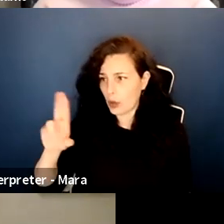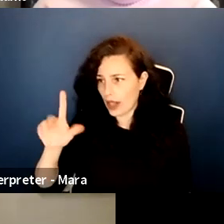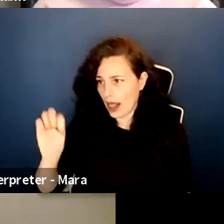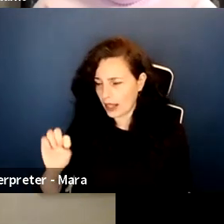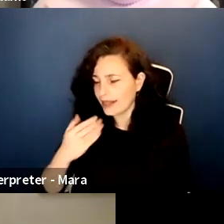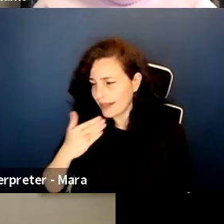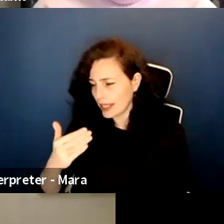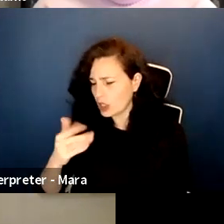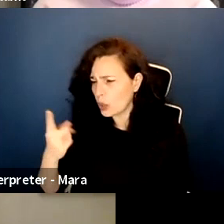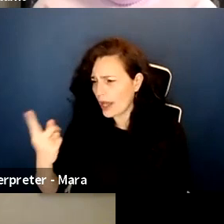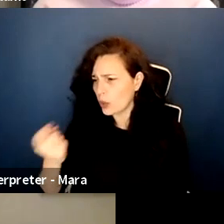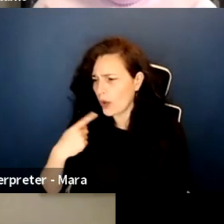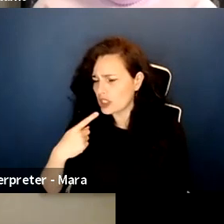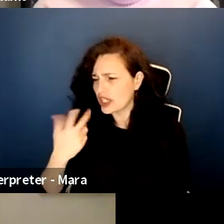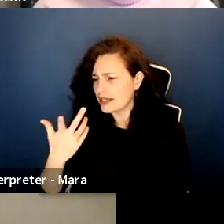put out casting